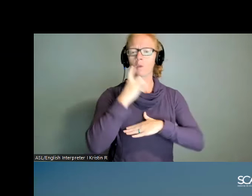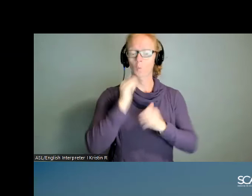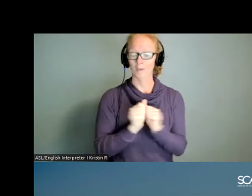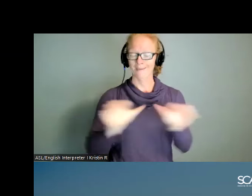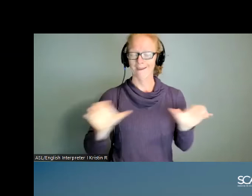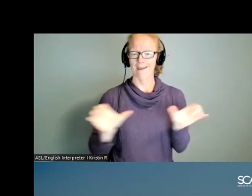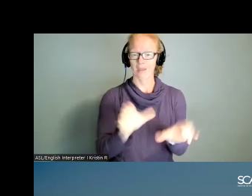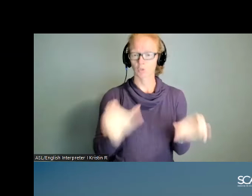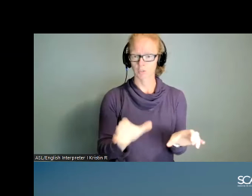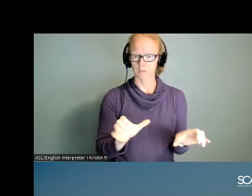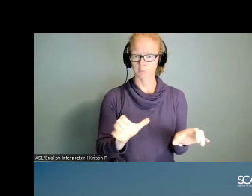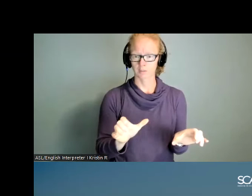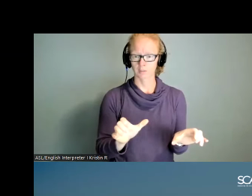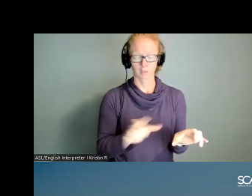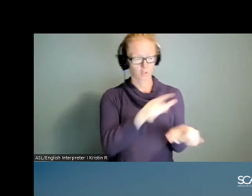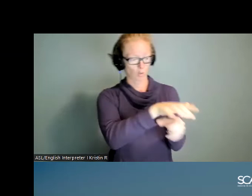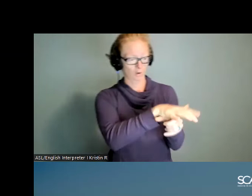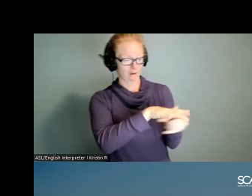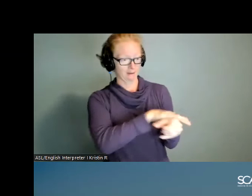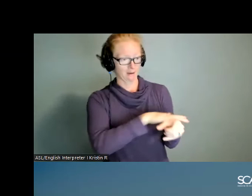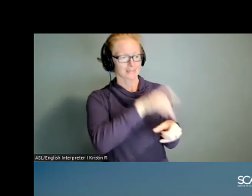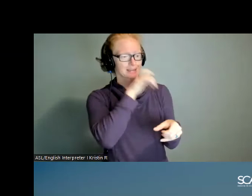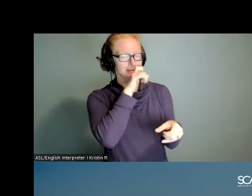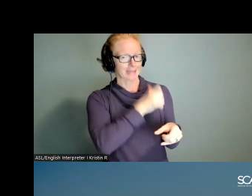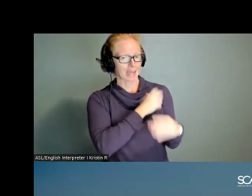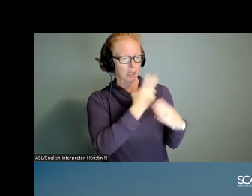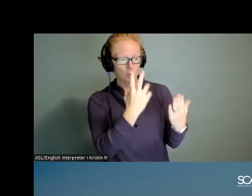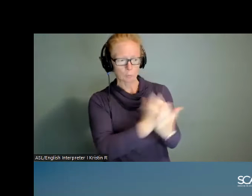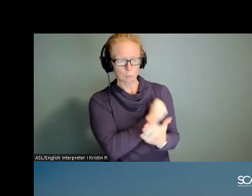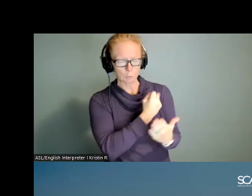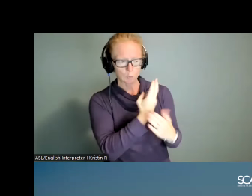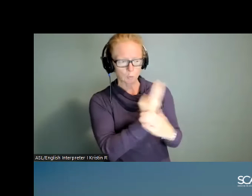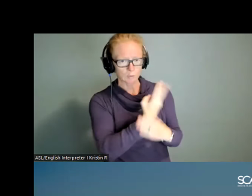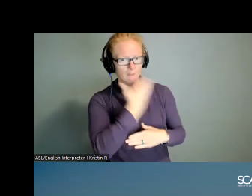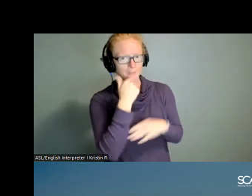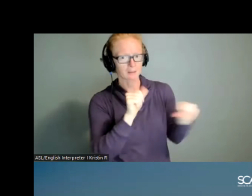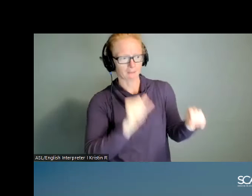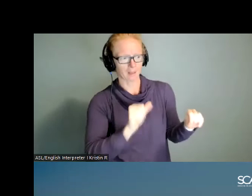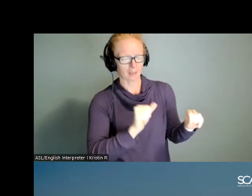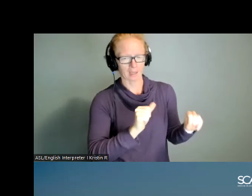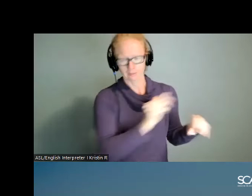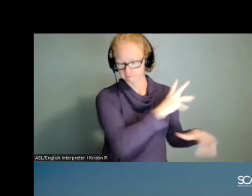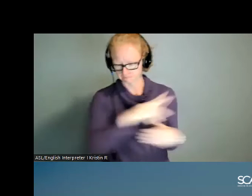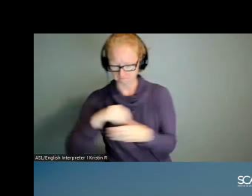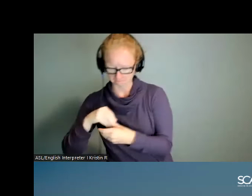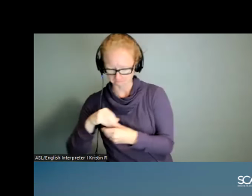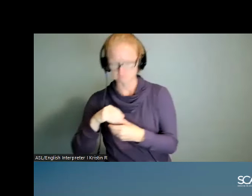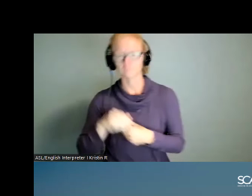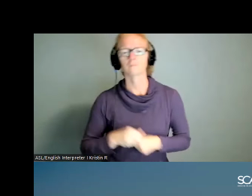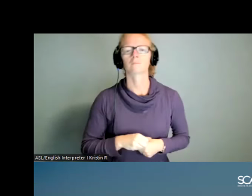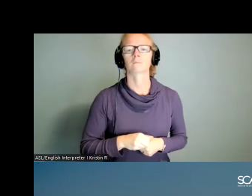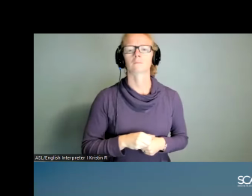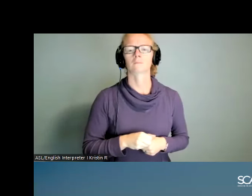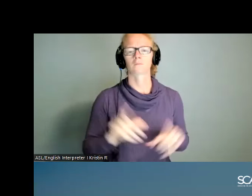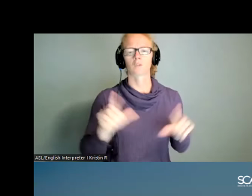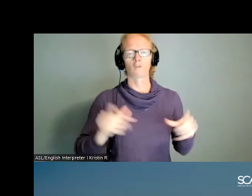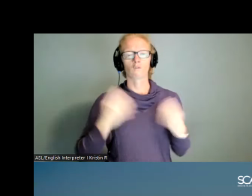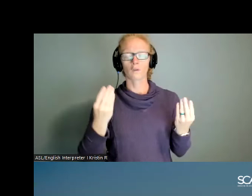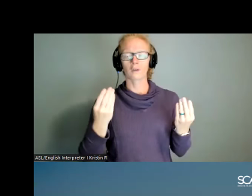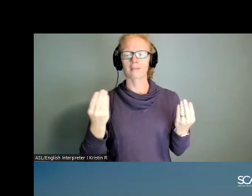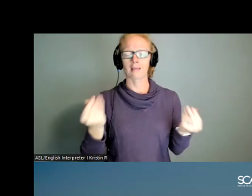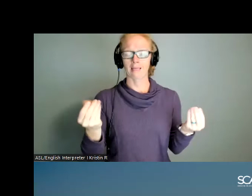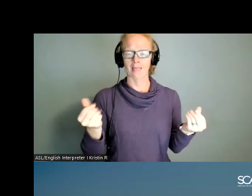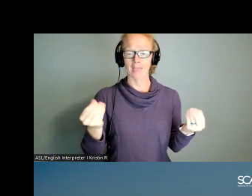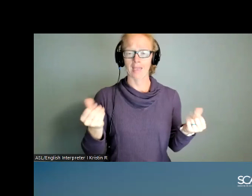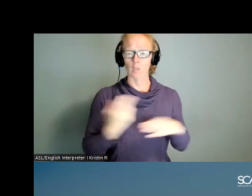for the conversion of underutilized other sites to residential in the SCAG region. 4 typologies or land use categories were selected for